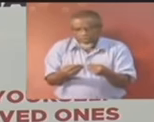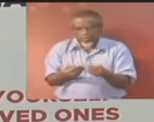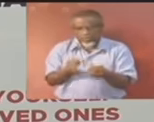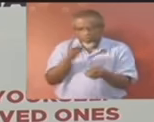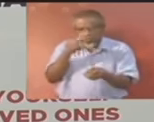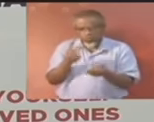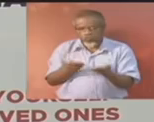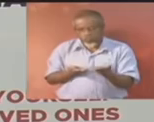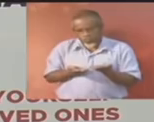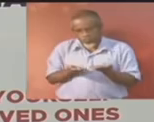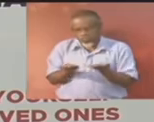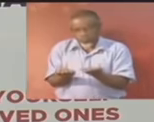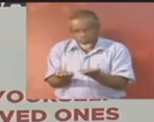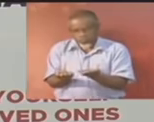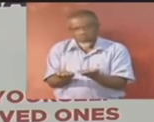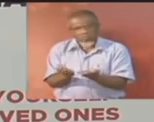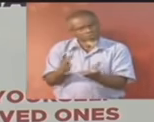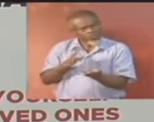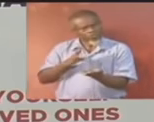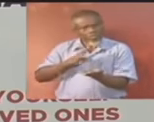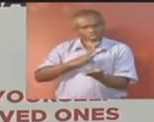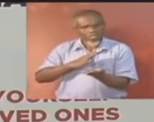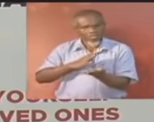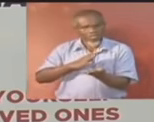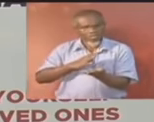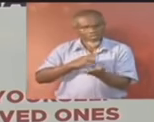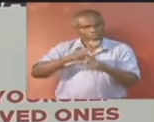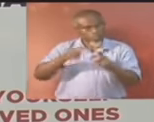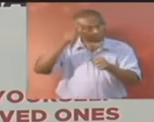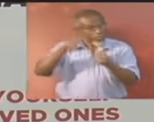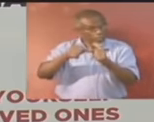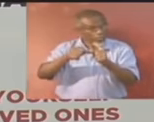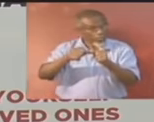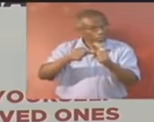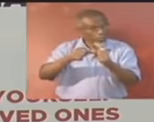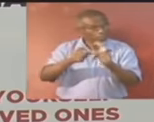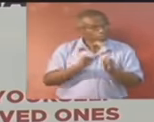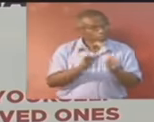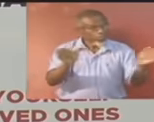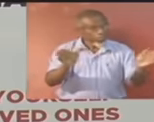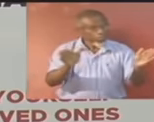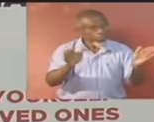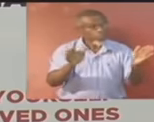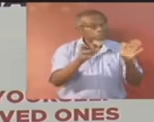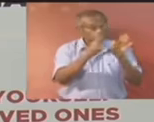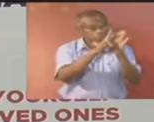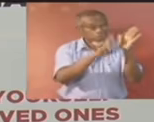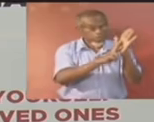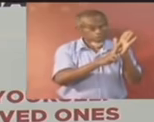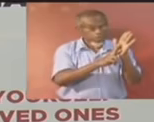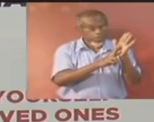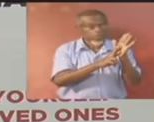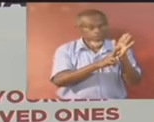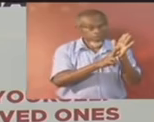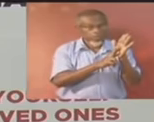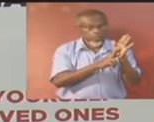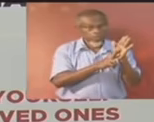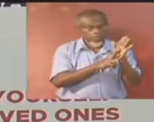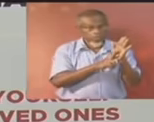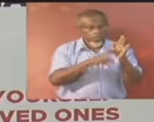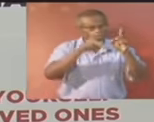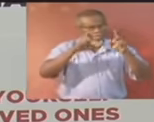the situations. However, as per the public health regulations, an exemption needs to be written for